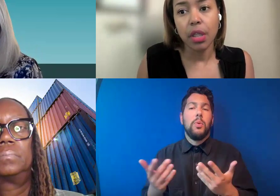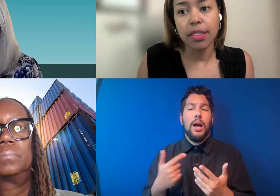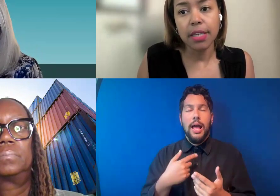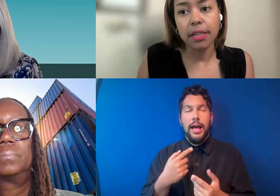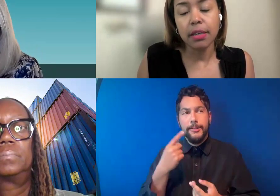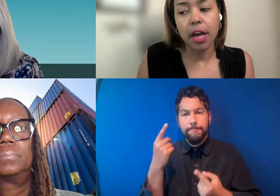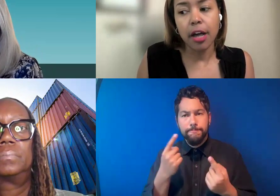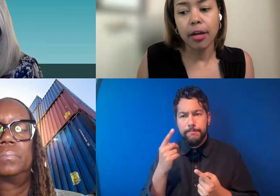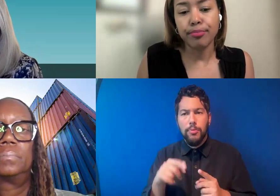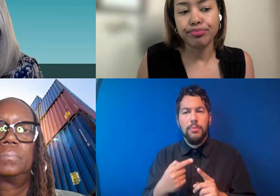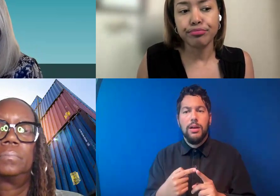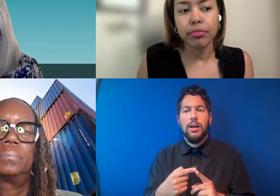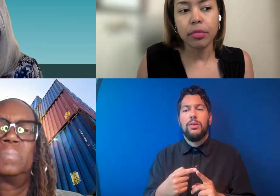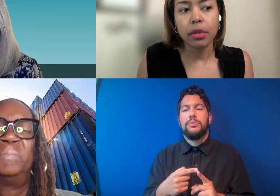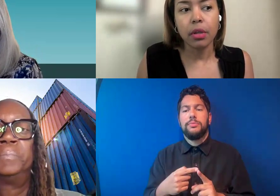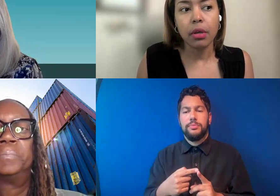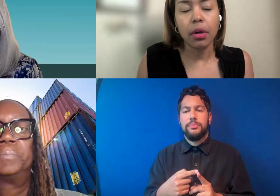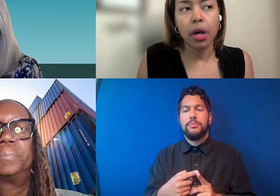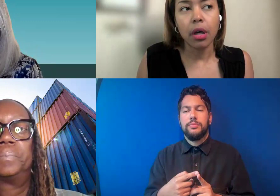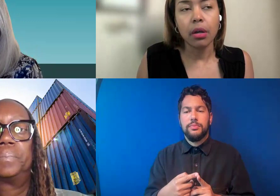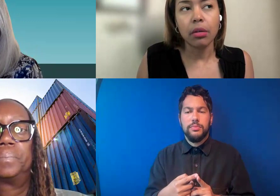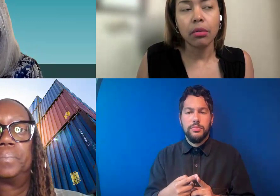account the